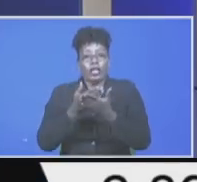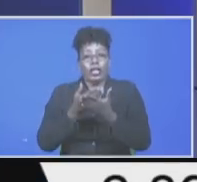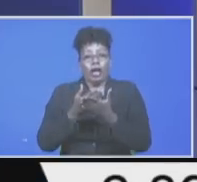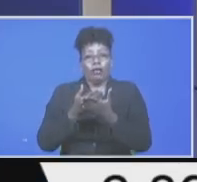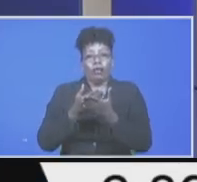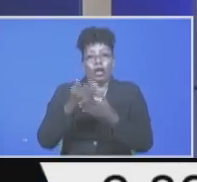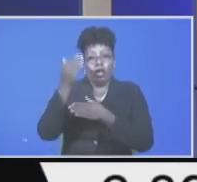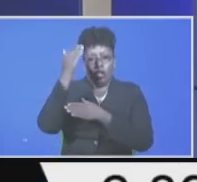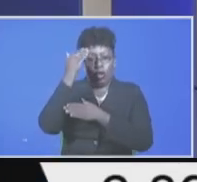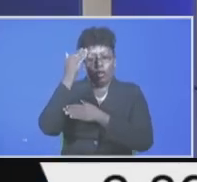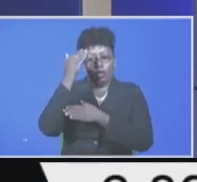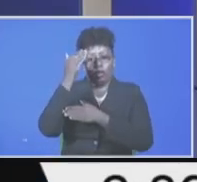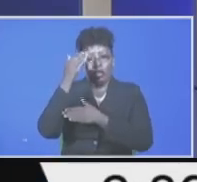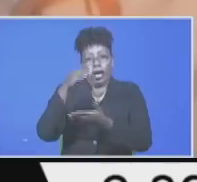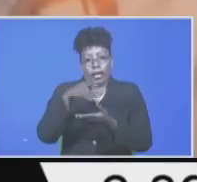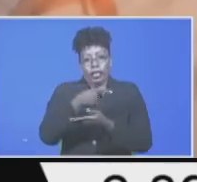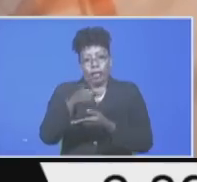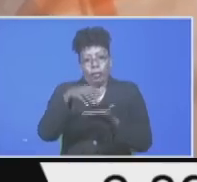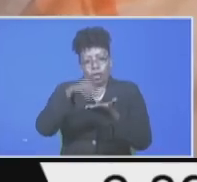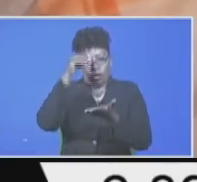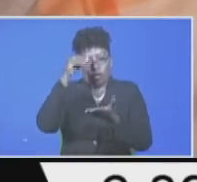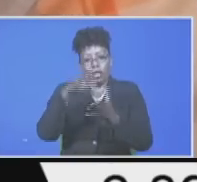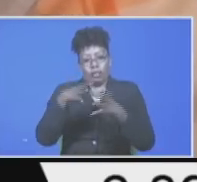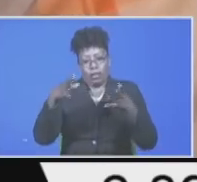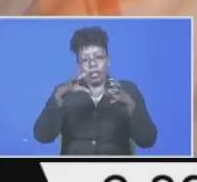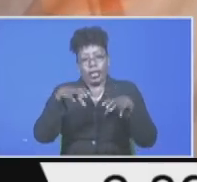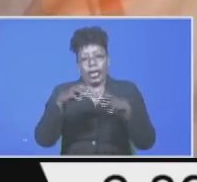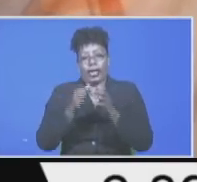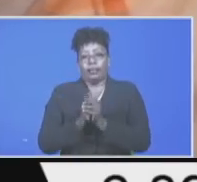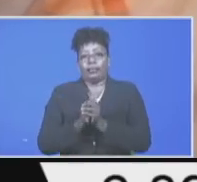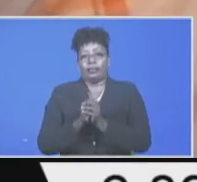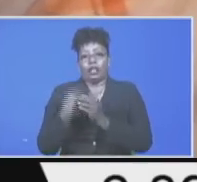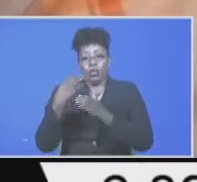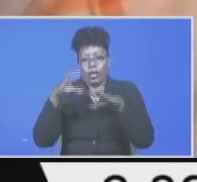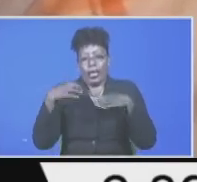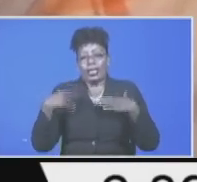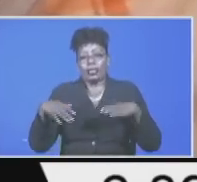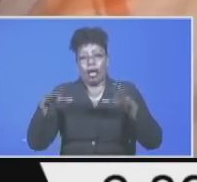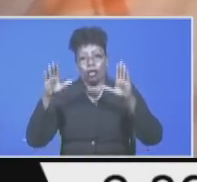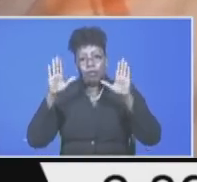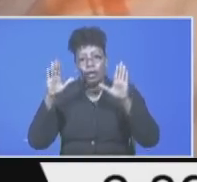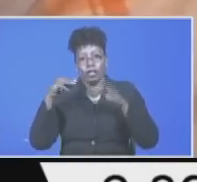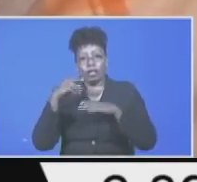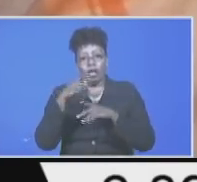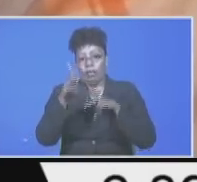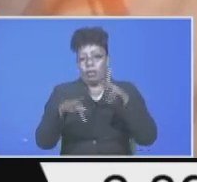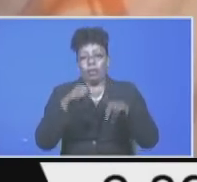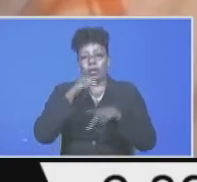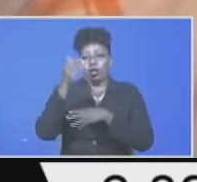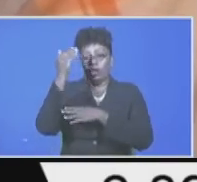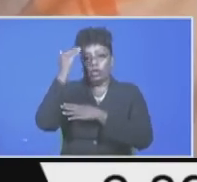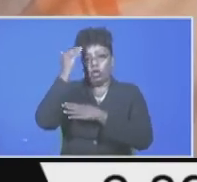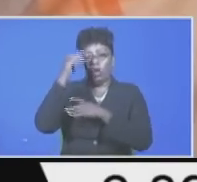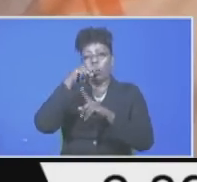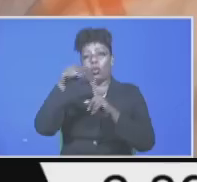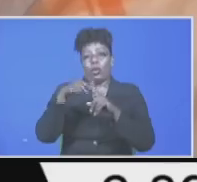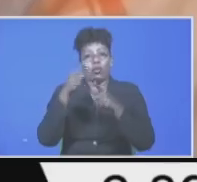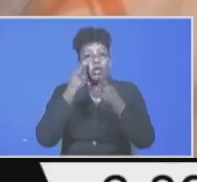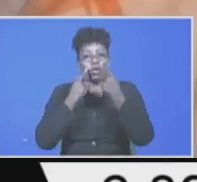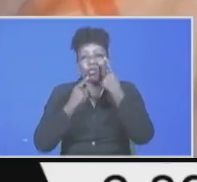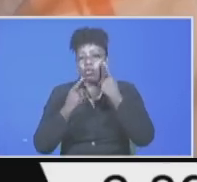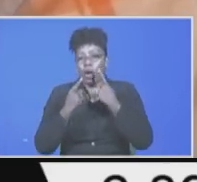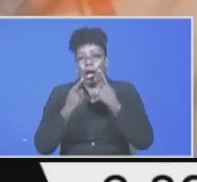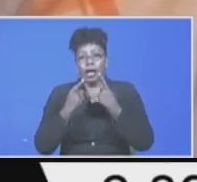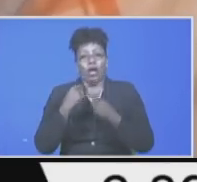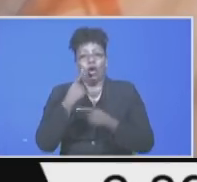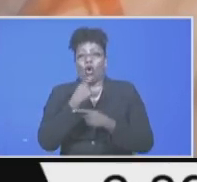as much as they can. We make the ultimate sacrifice. So people don't know when in most cases, people don't know when we cry, people don't know